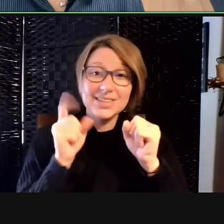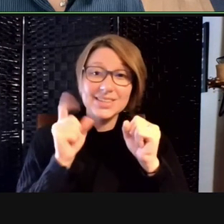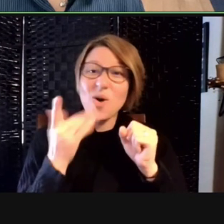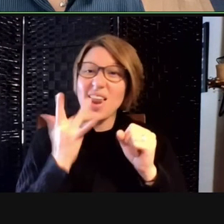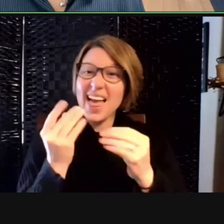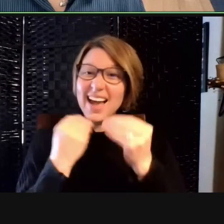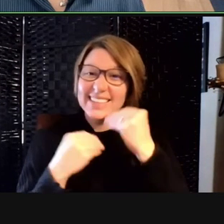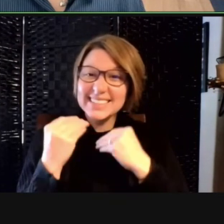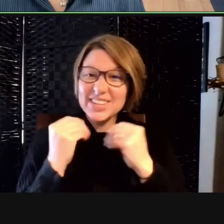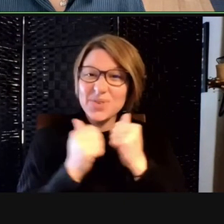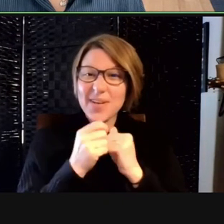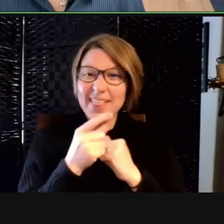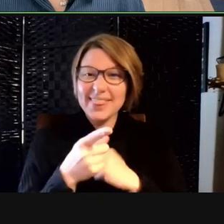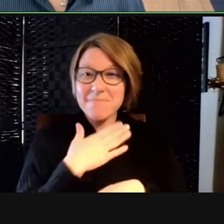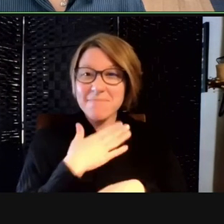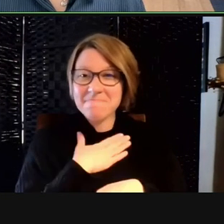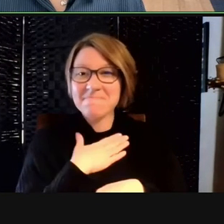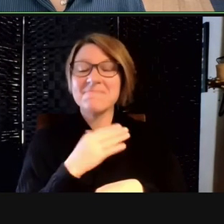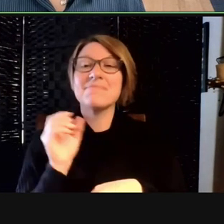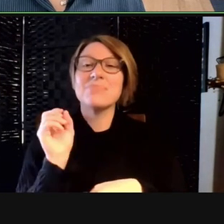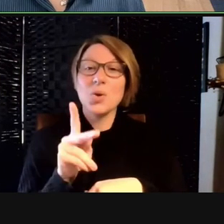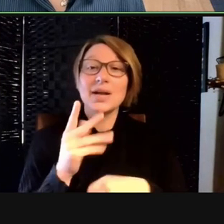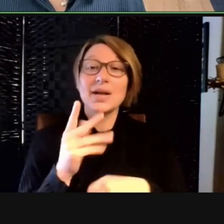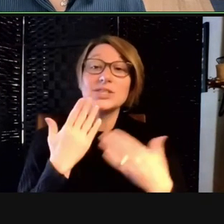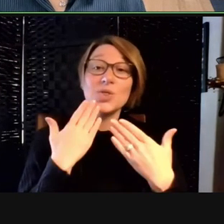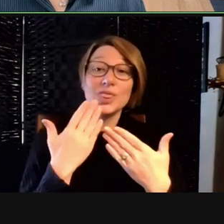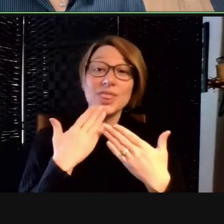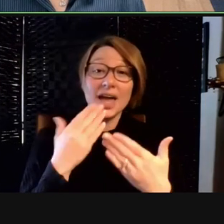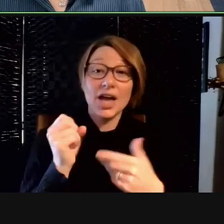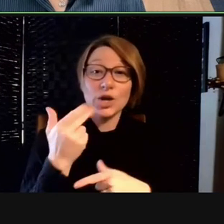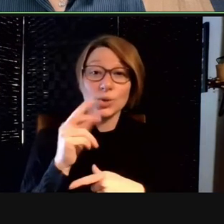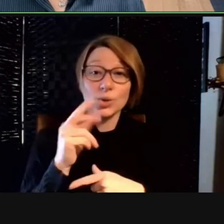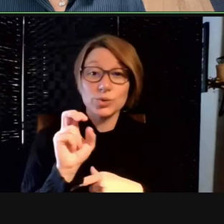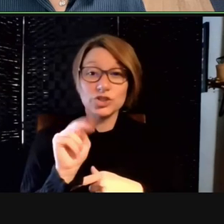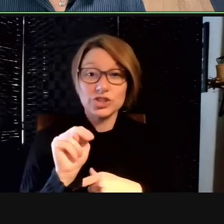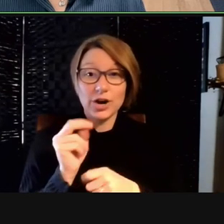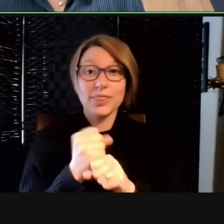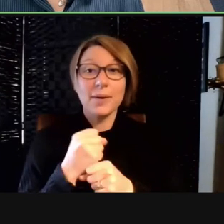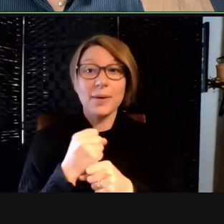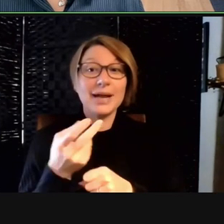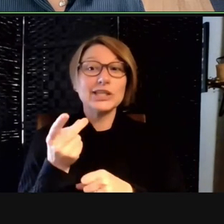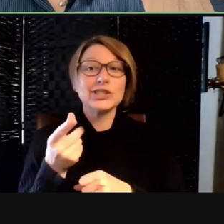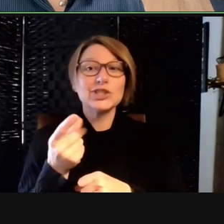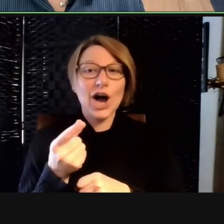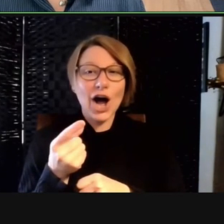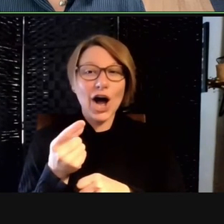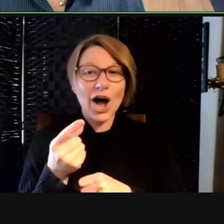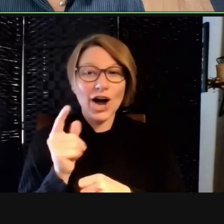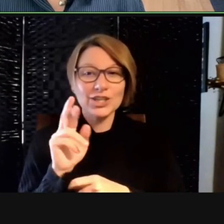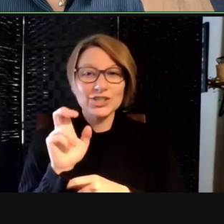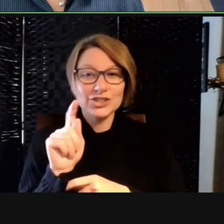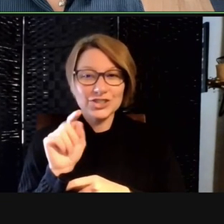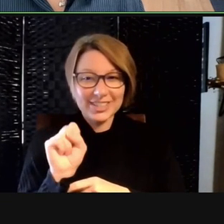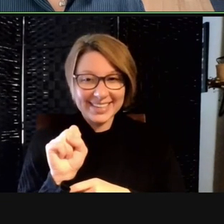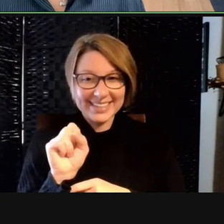them. Okay. Oh yes. Okay. So thank you, Sharon. They were making their dog treats at Perkins School for the Blind.